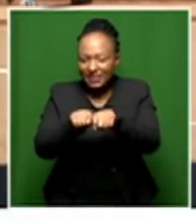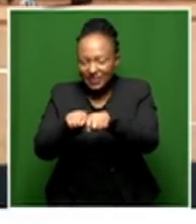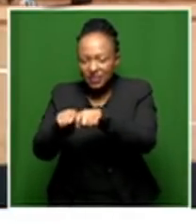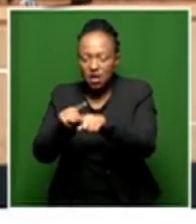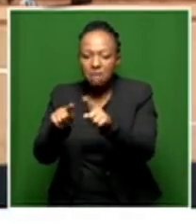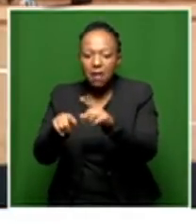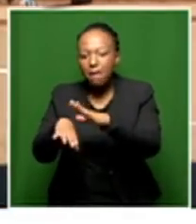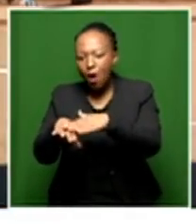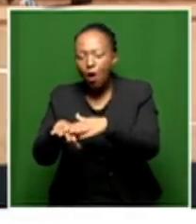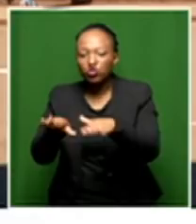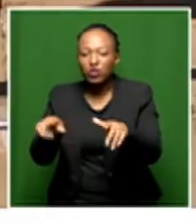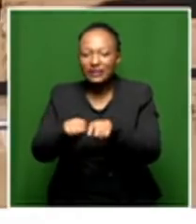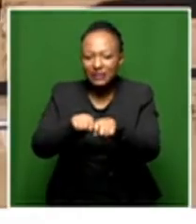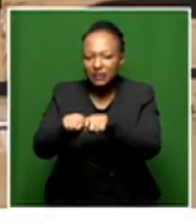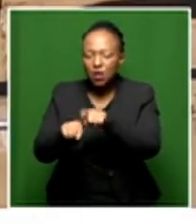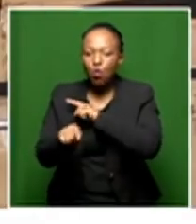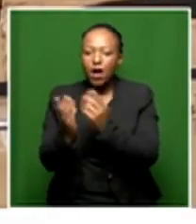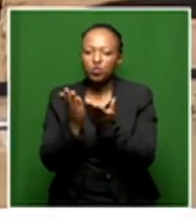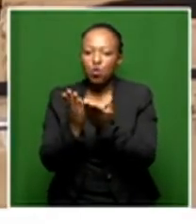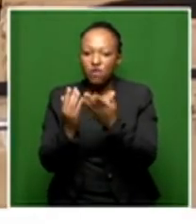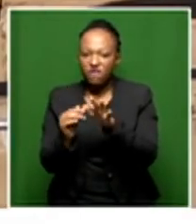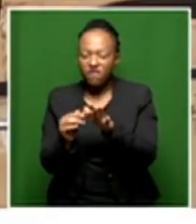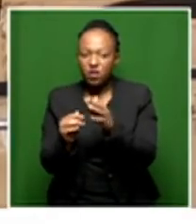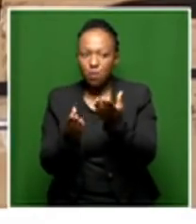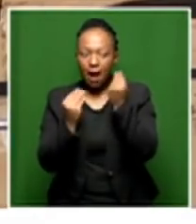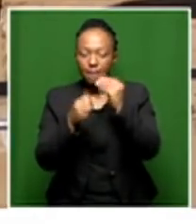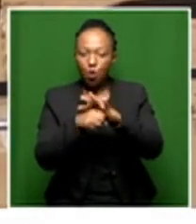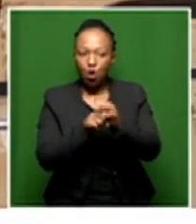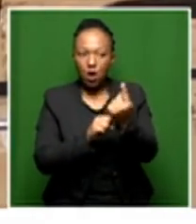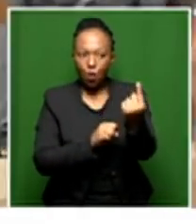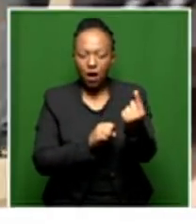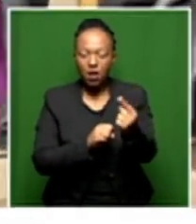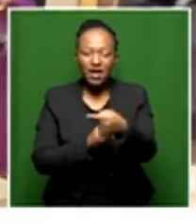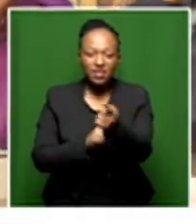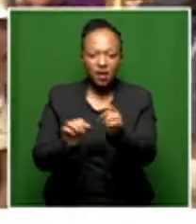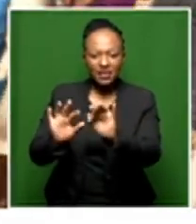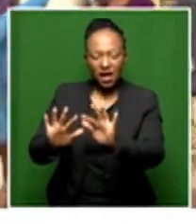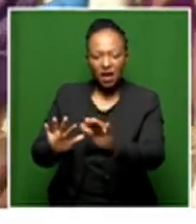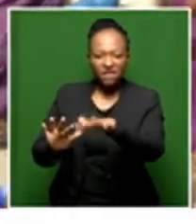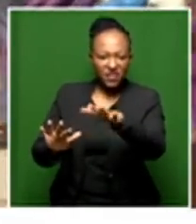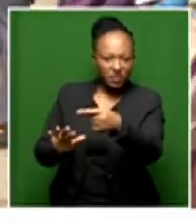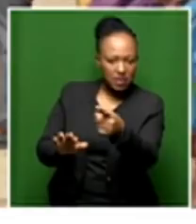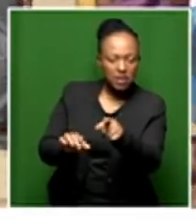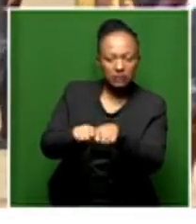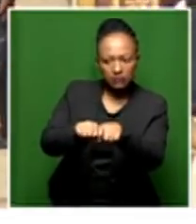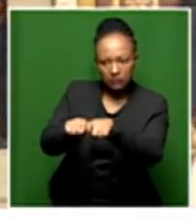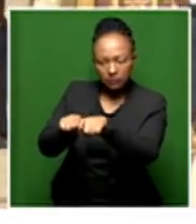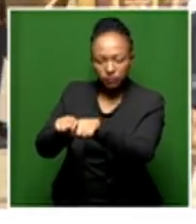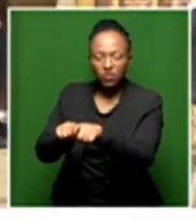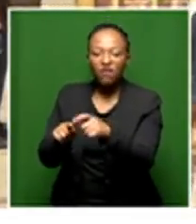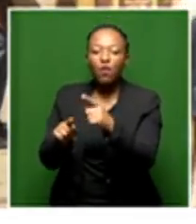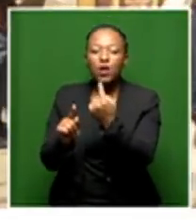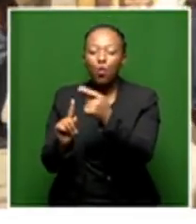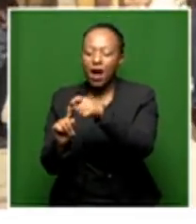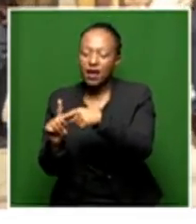just testing more children because they are in school. And once you get one case, you test 10 or 15 children around the one child that